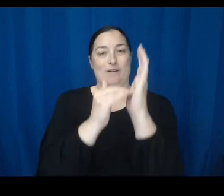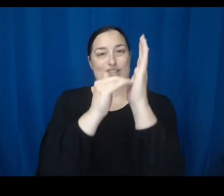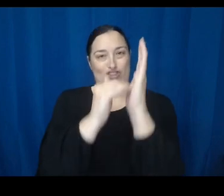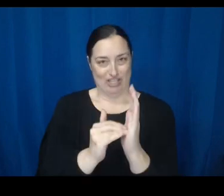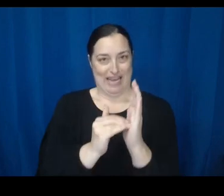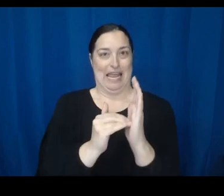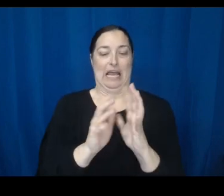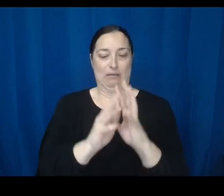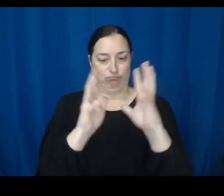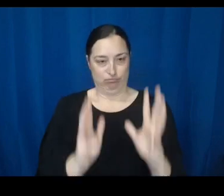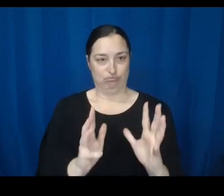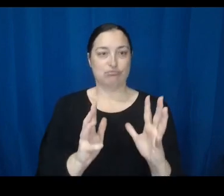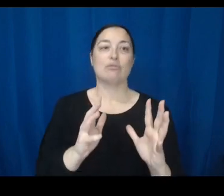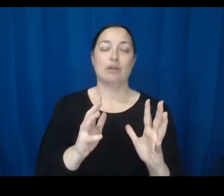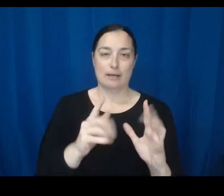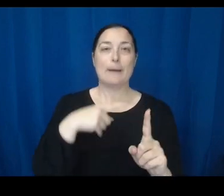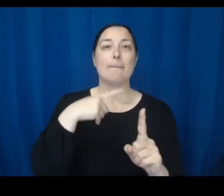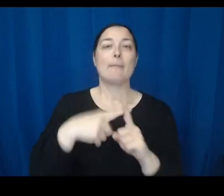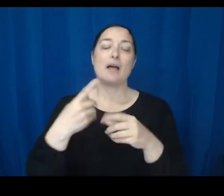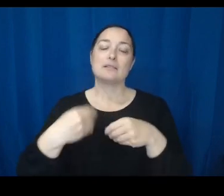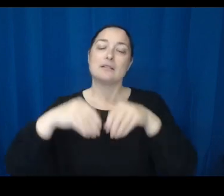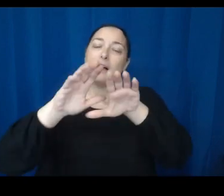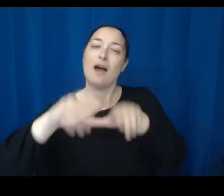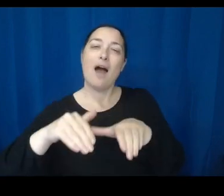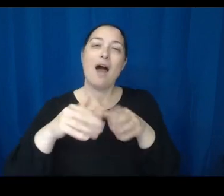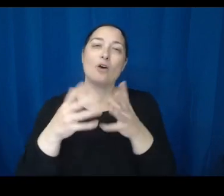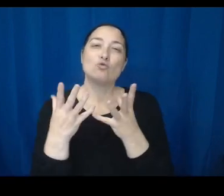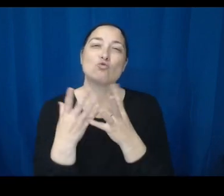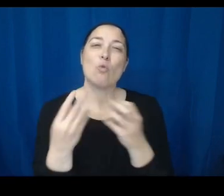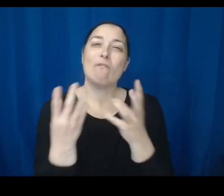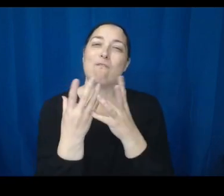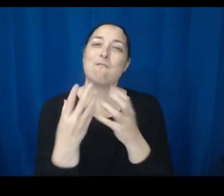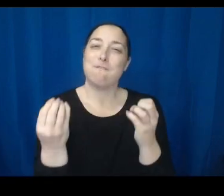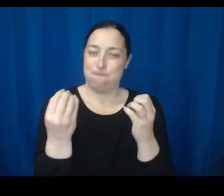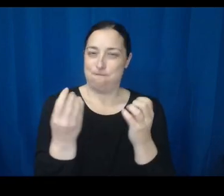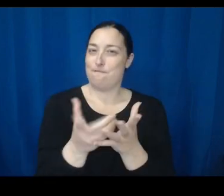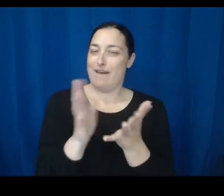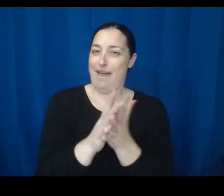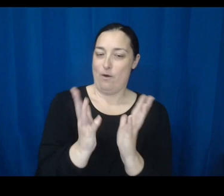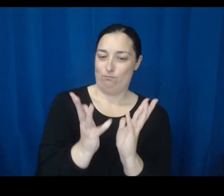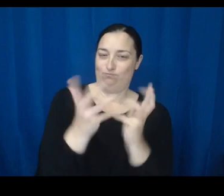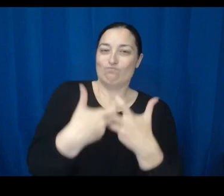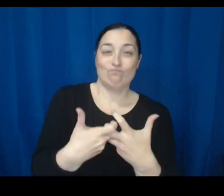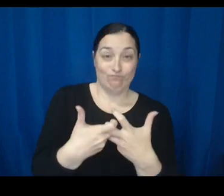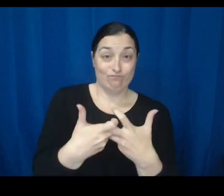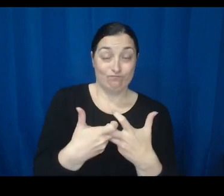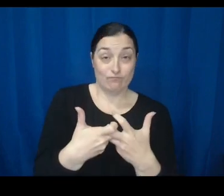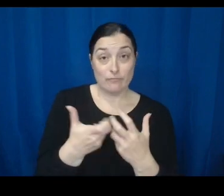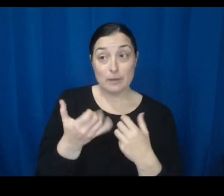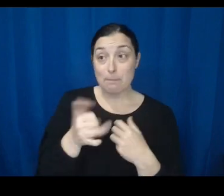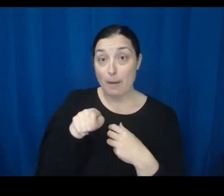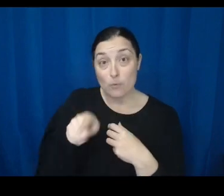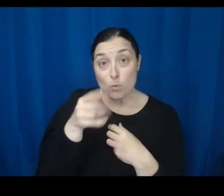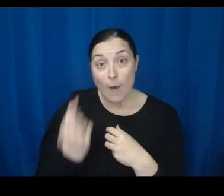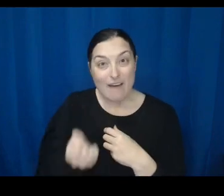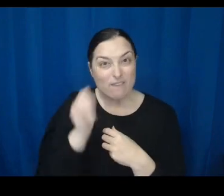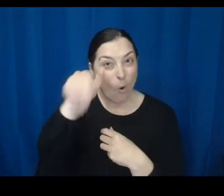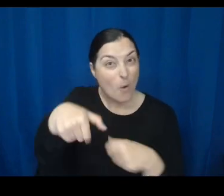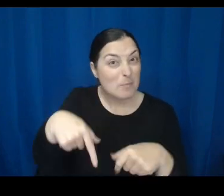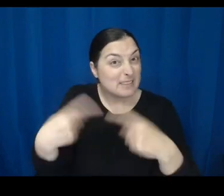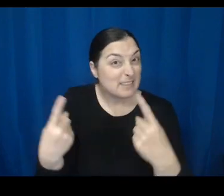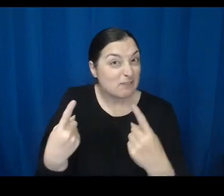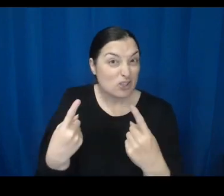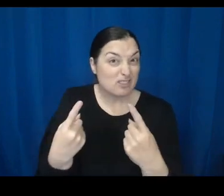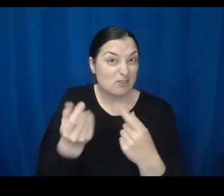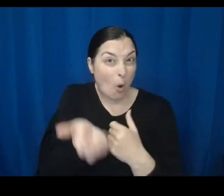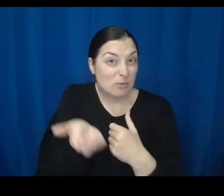that softer sort of drapery of the shirt. And again, you might have different objects at home that you want to